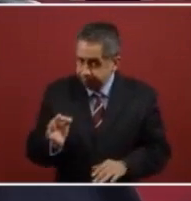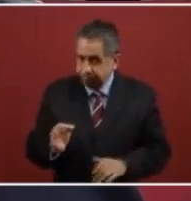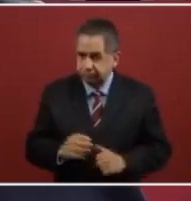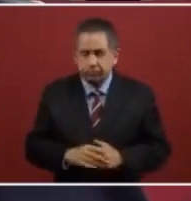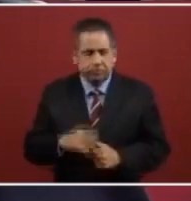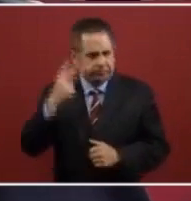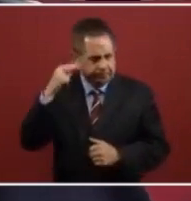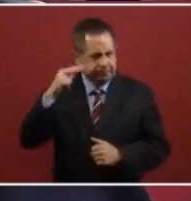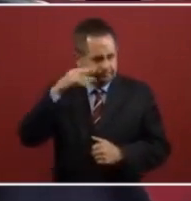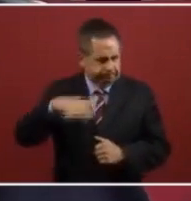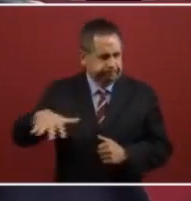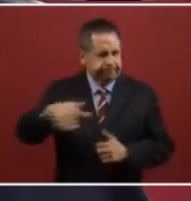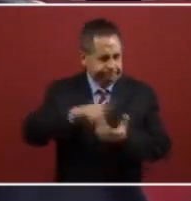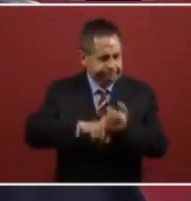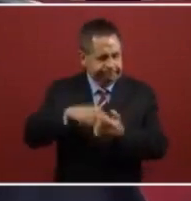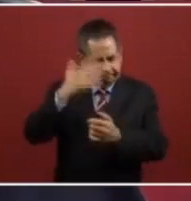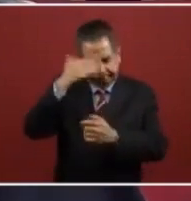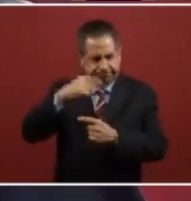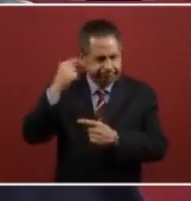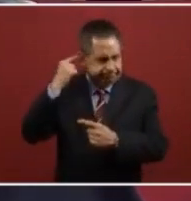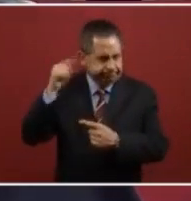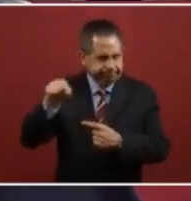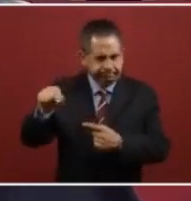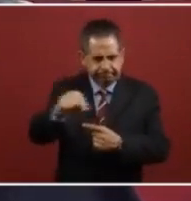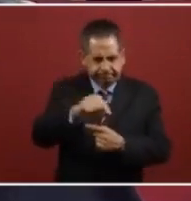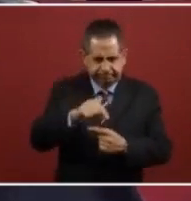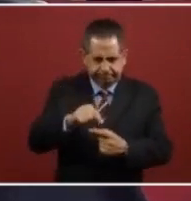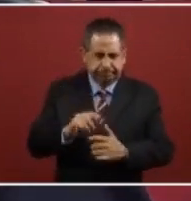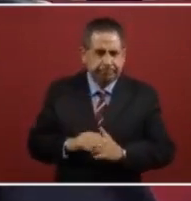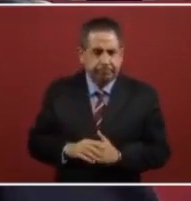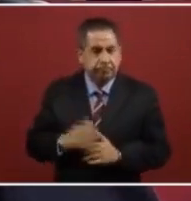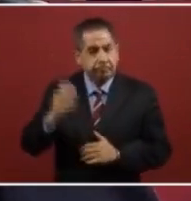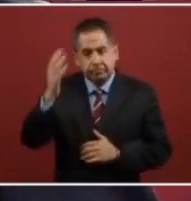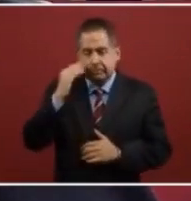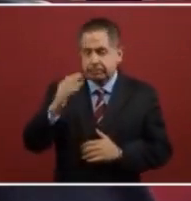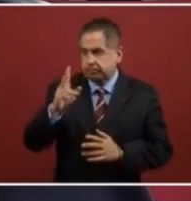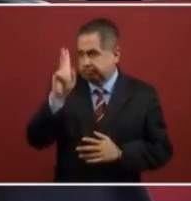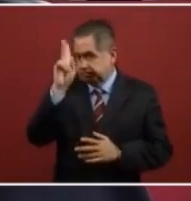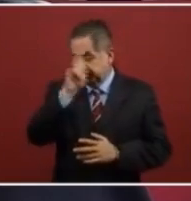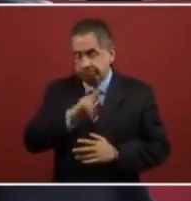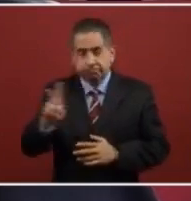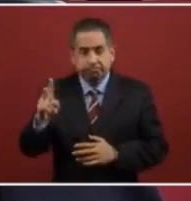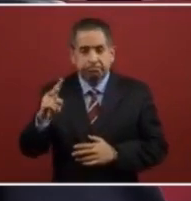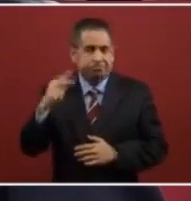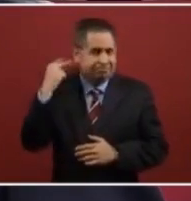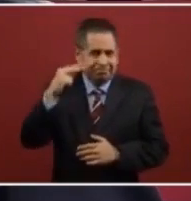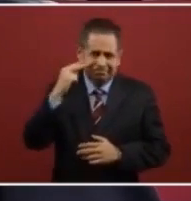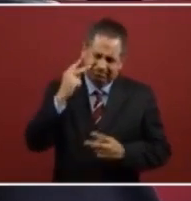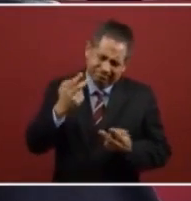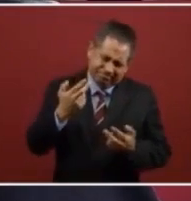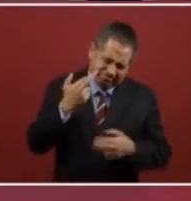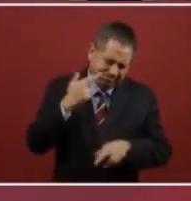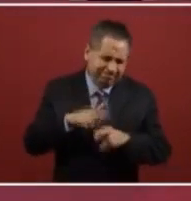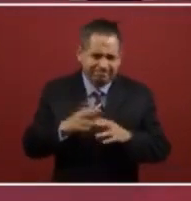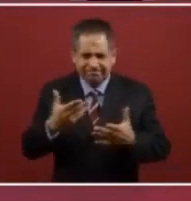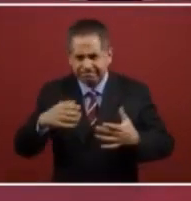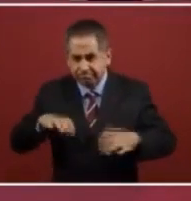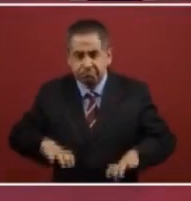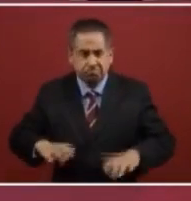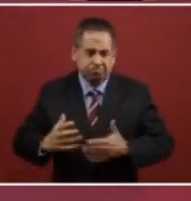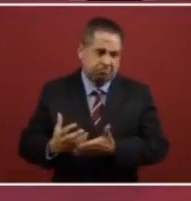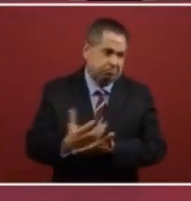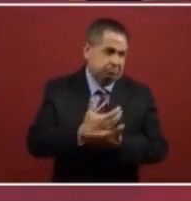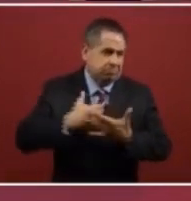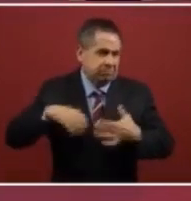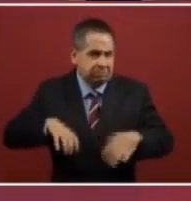Allí en Veracruz In Veracruz, se dedicaban they were A devoted robar. to steal, a manos